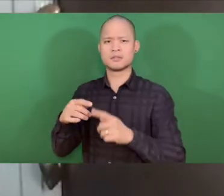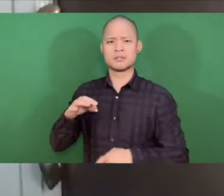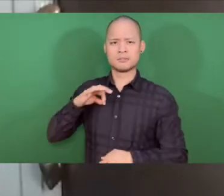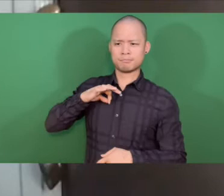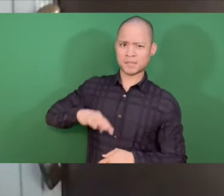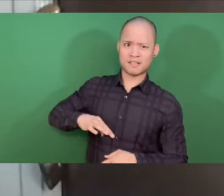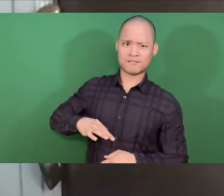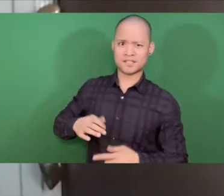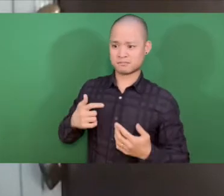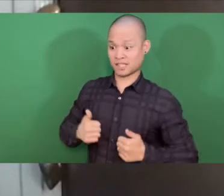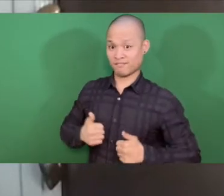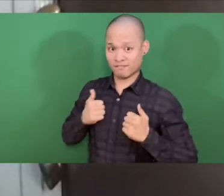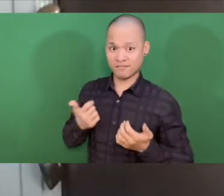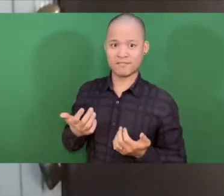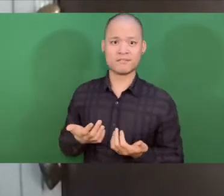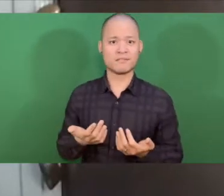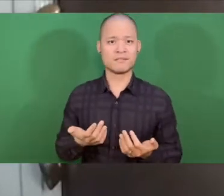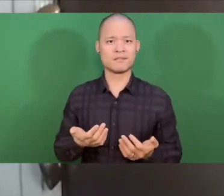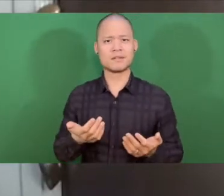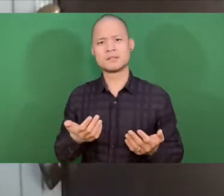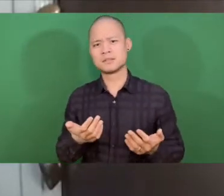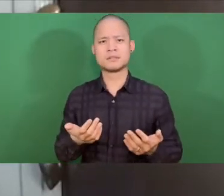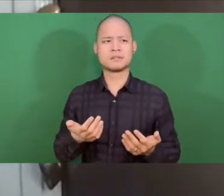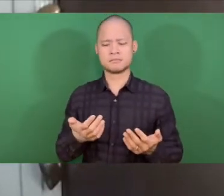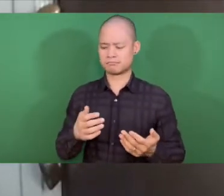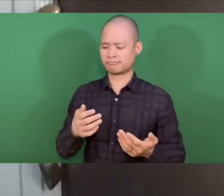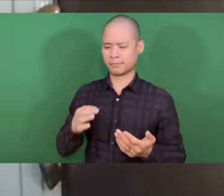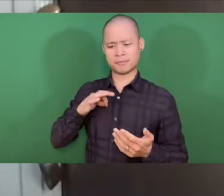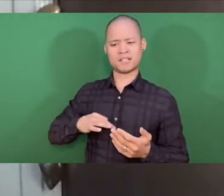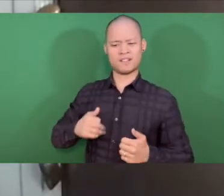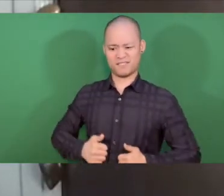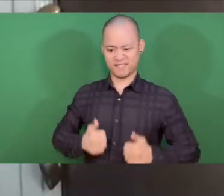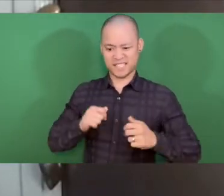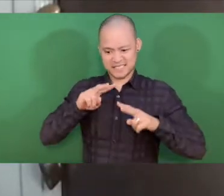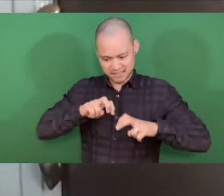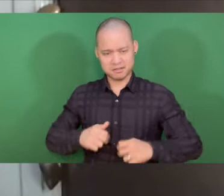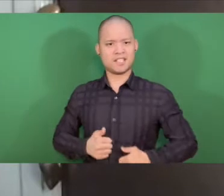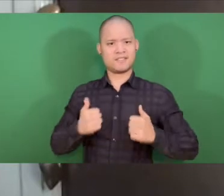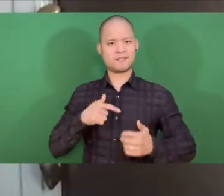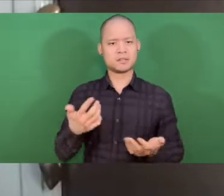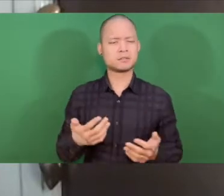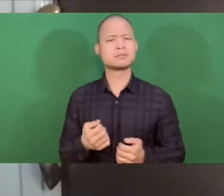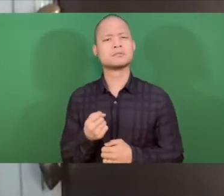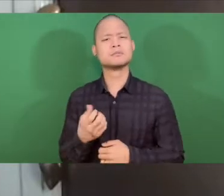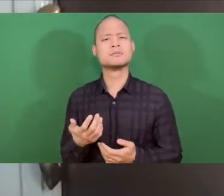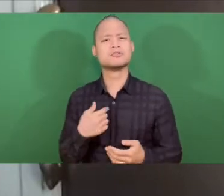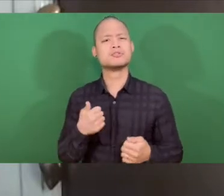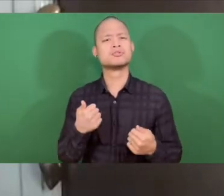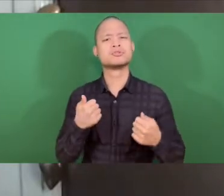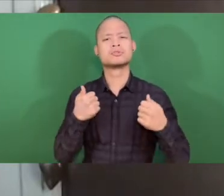the benefit of living an examined life. Right. So I have tried